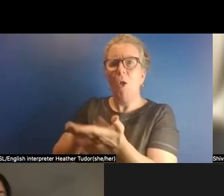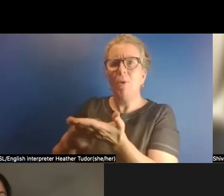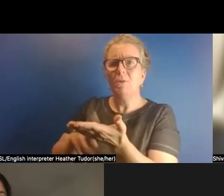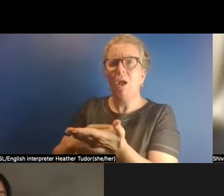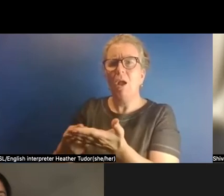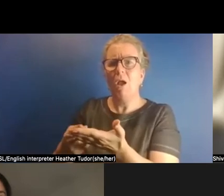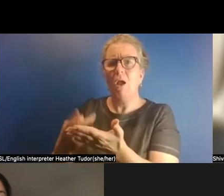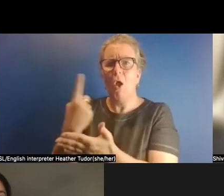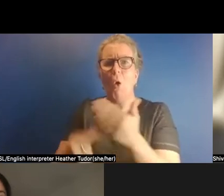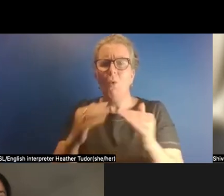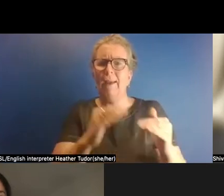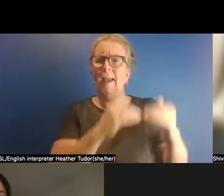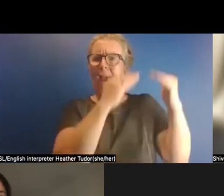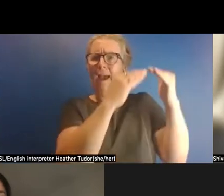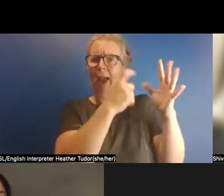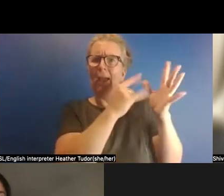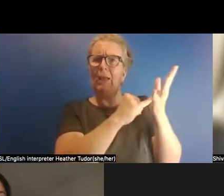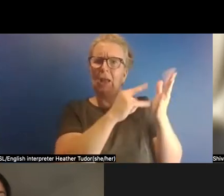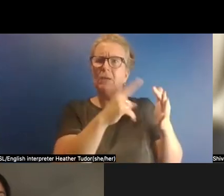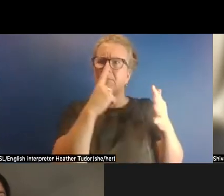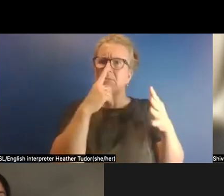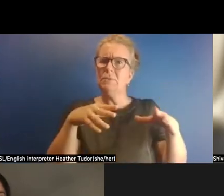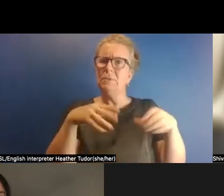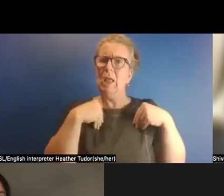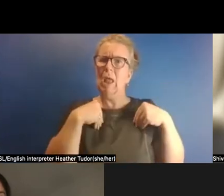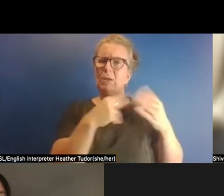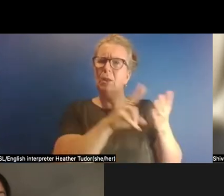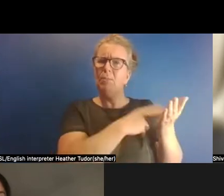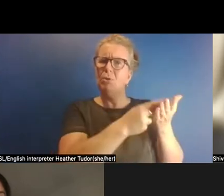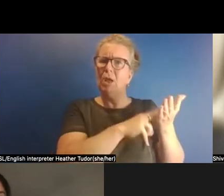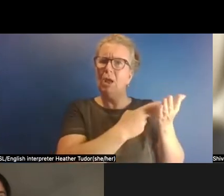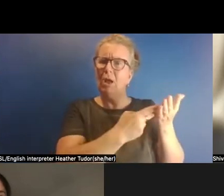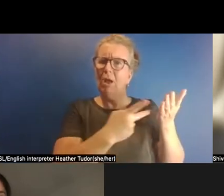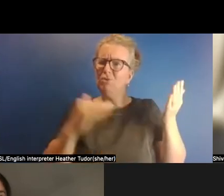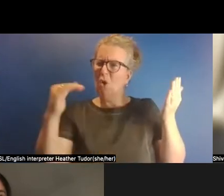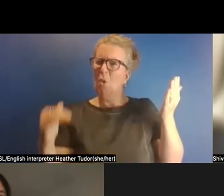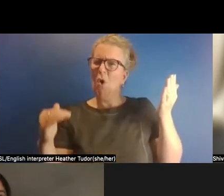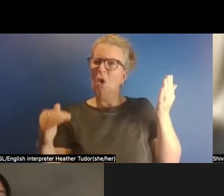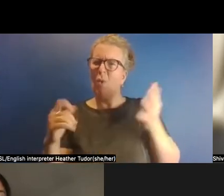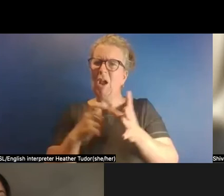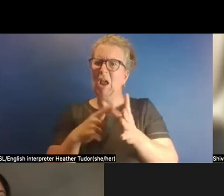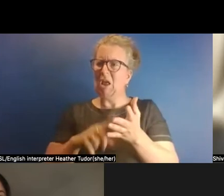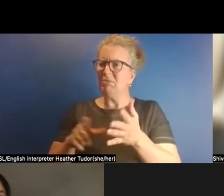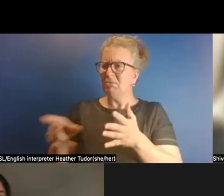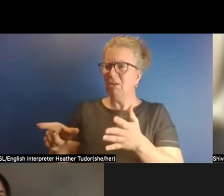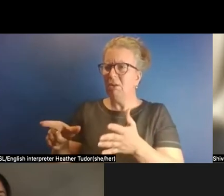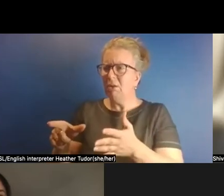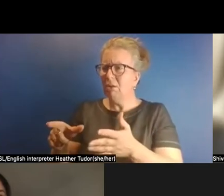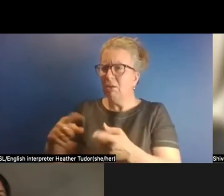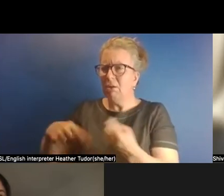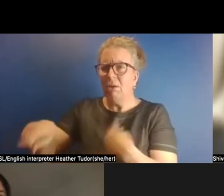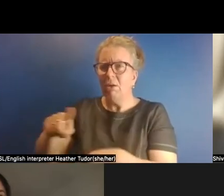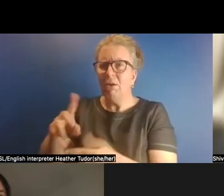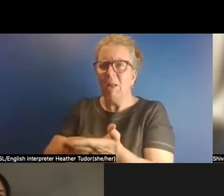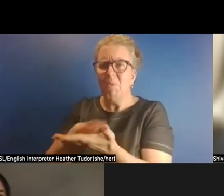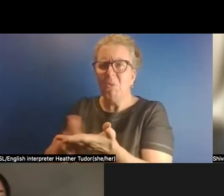have that, and to have that by a lower caste, it's like they have diluted their caste in a way,